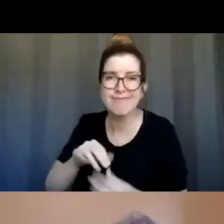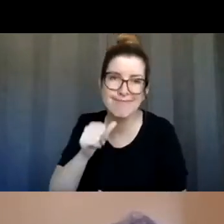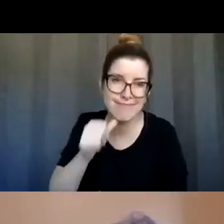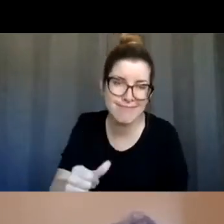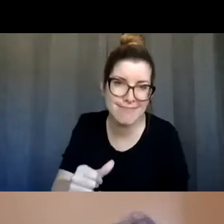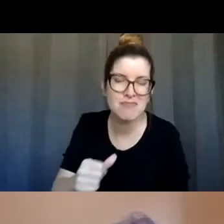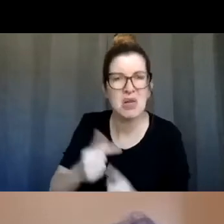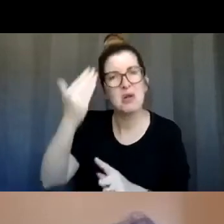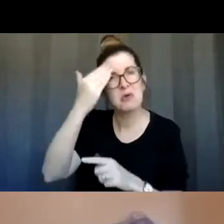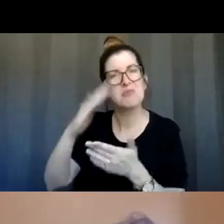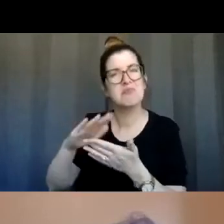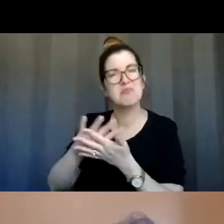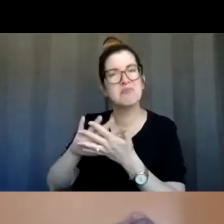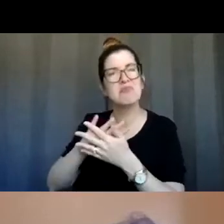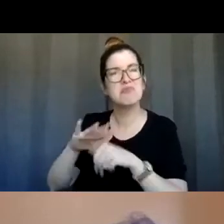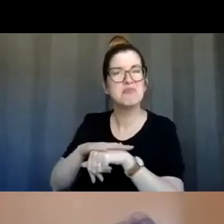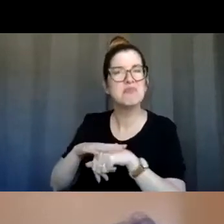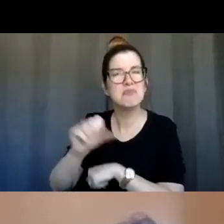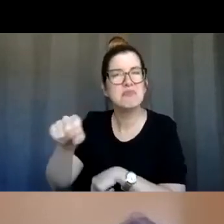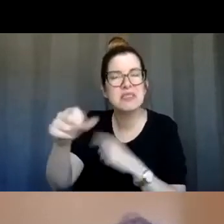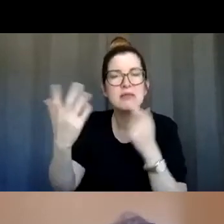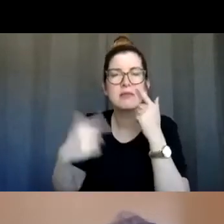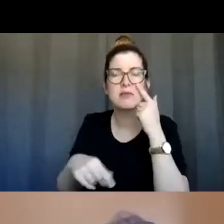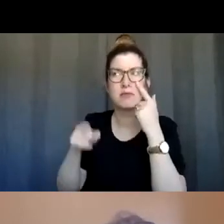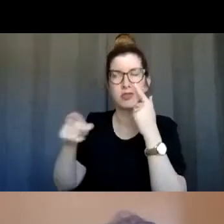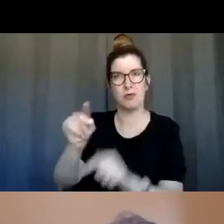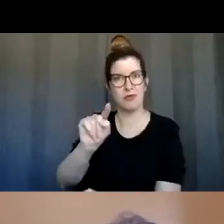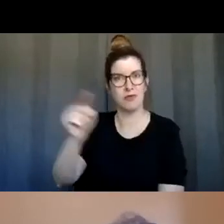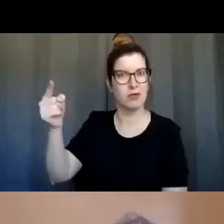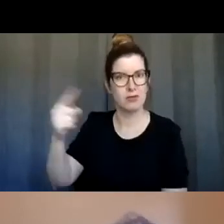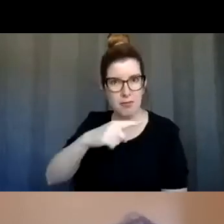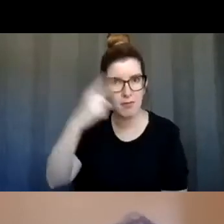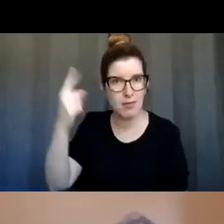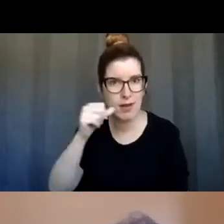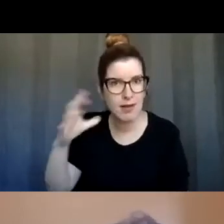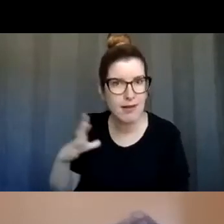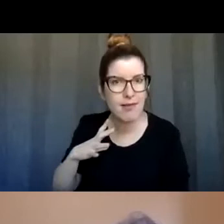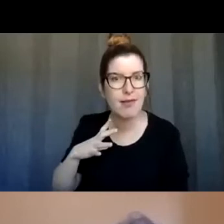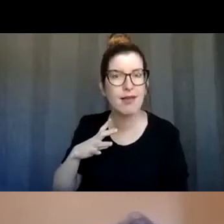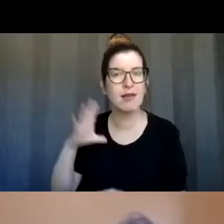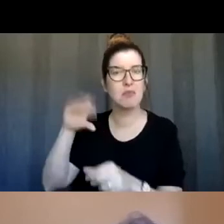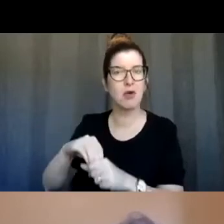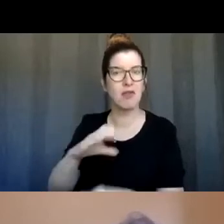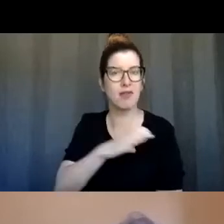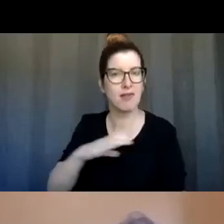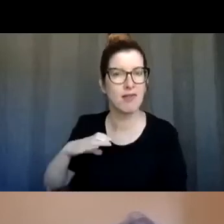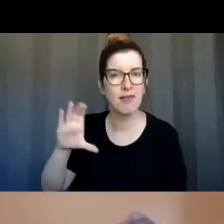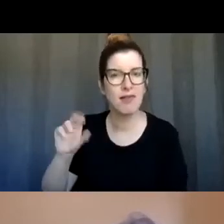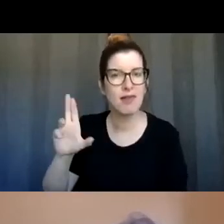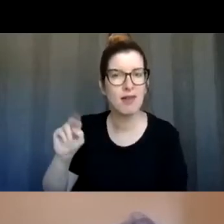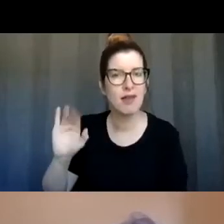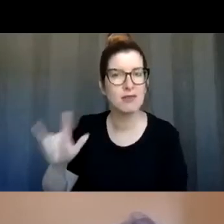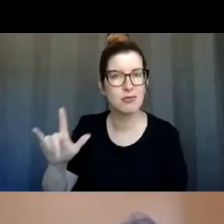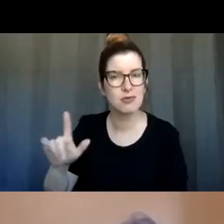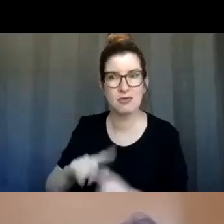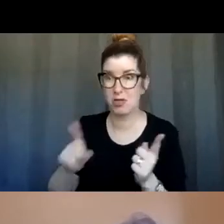I do remember her being the first Black lady to be on the council. But that's really as much as I